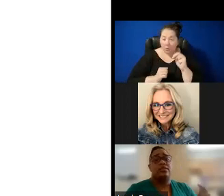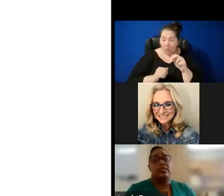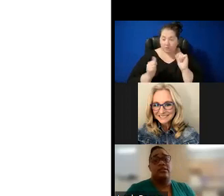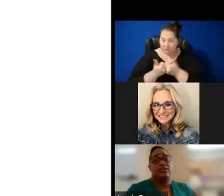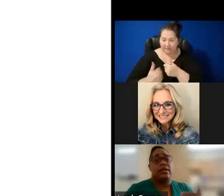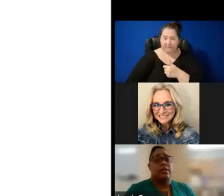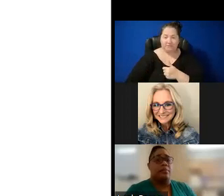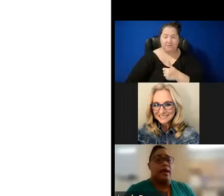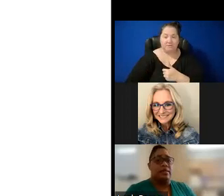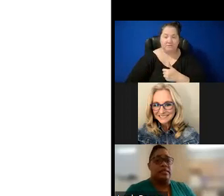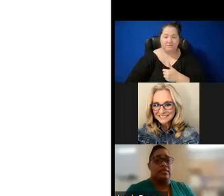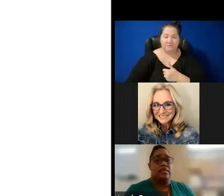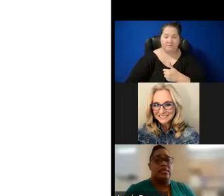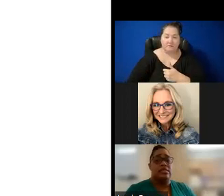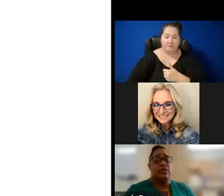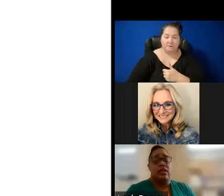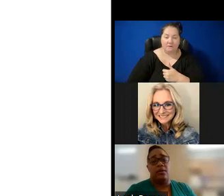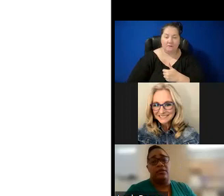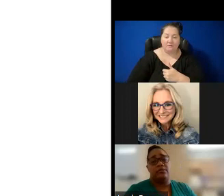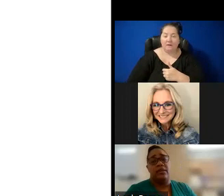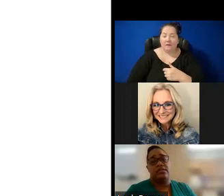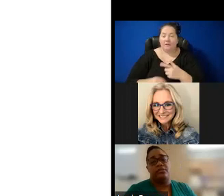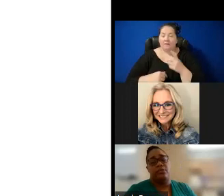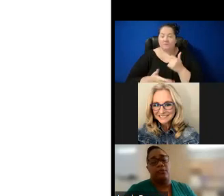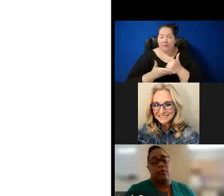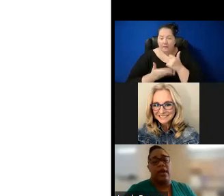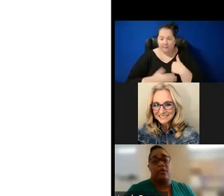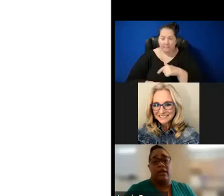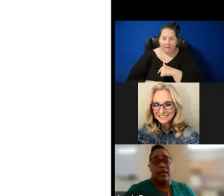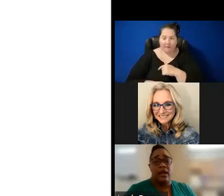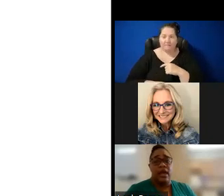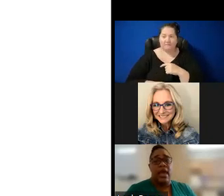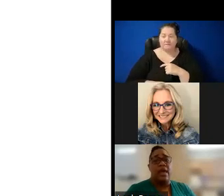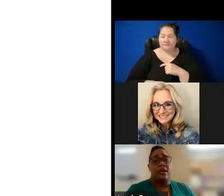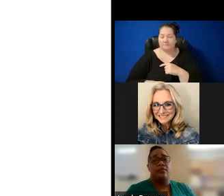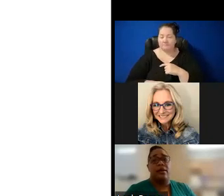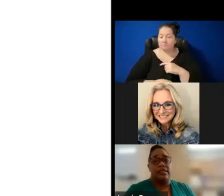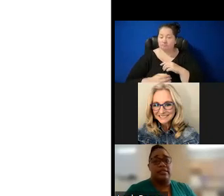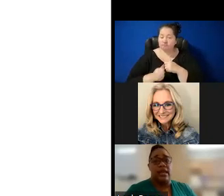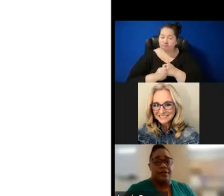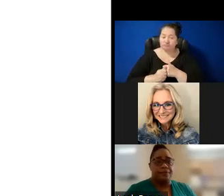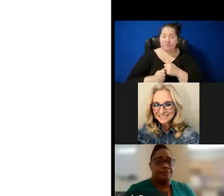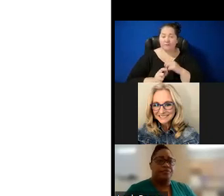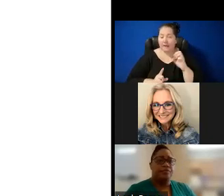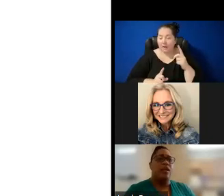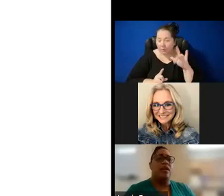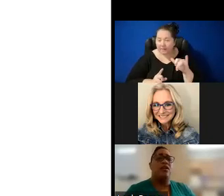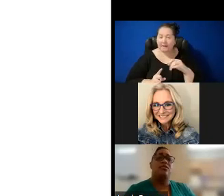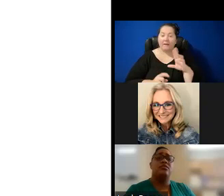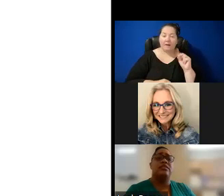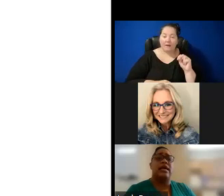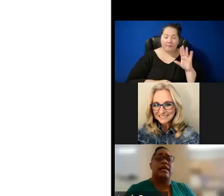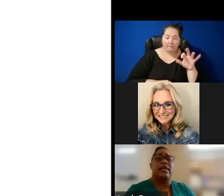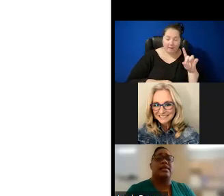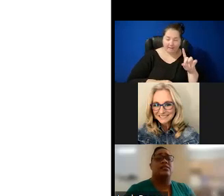own stereotypes and biases. This is going to help us begin to promote equity and unbiased care. It